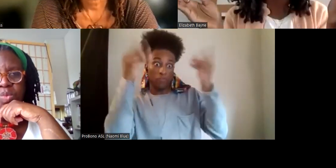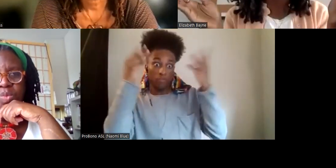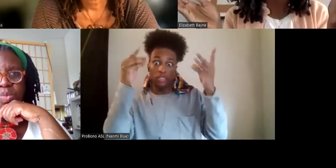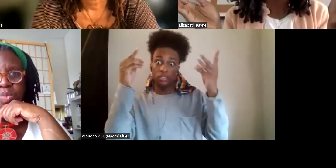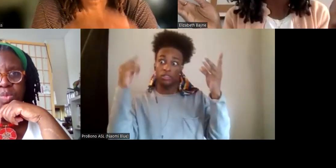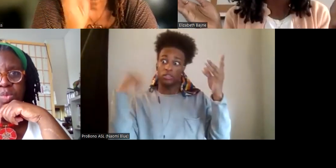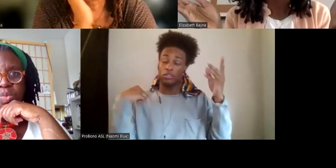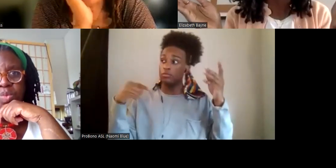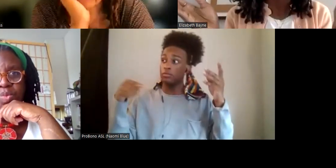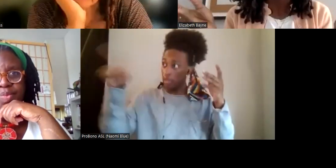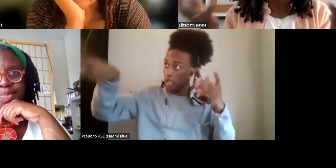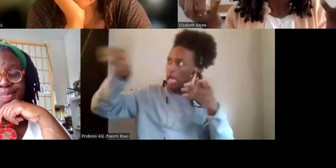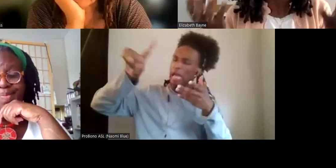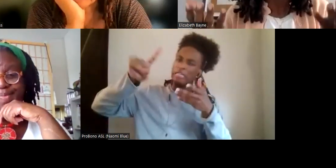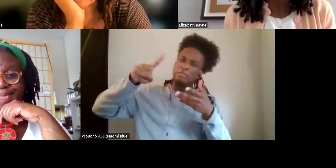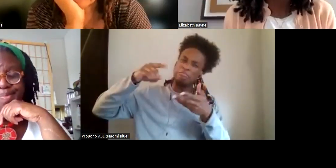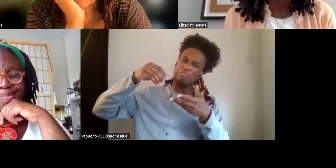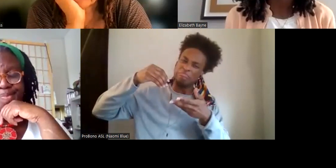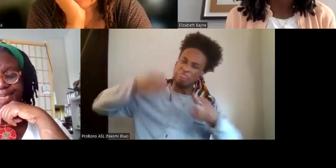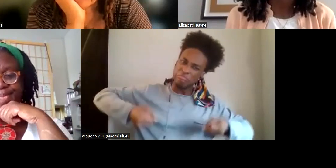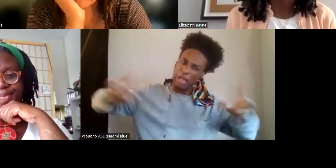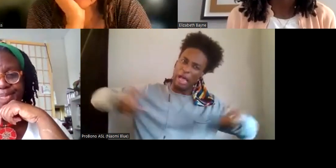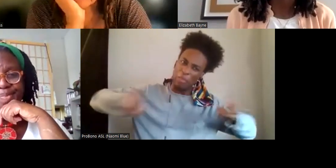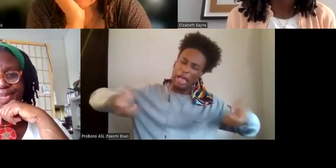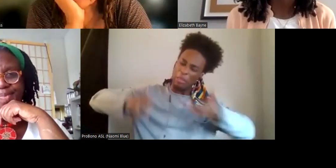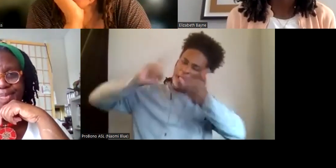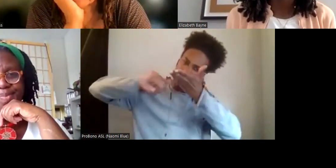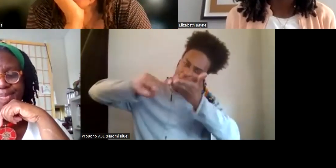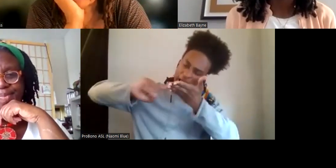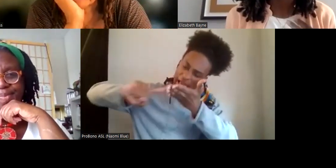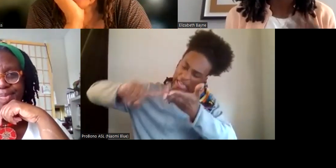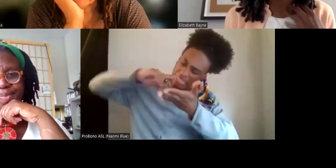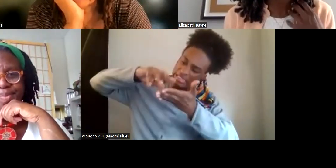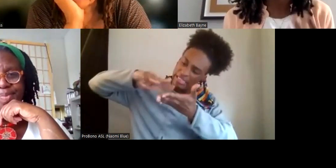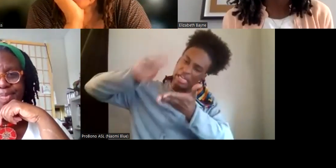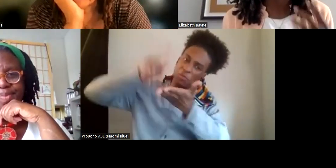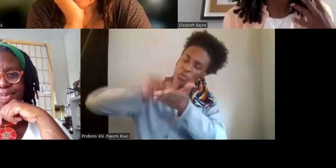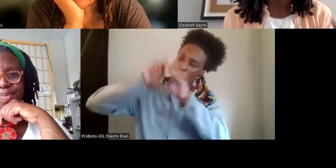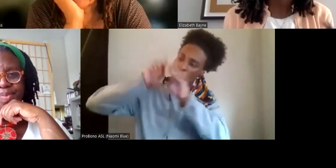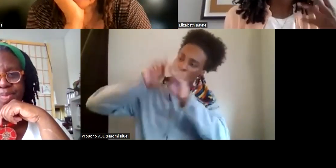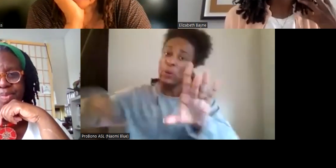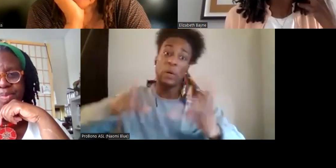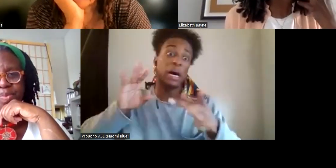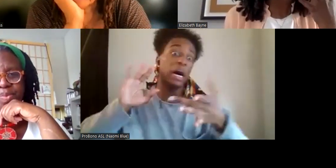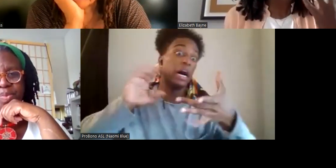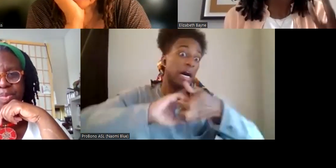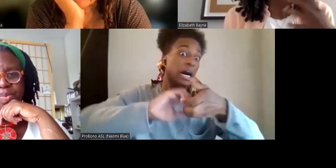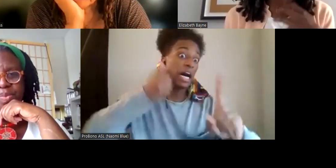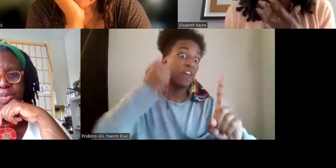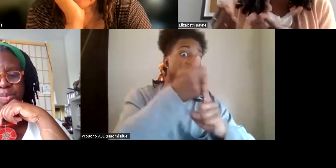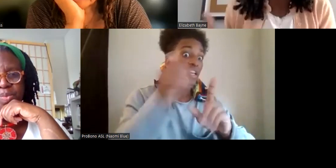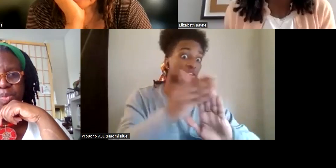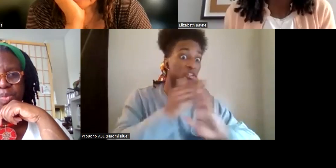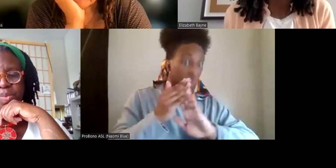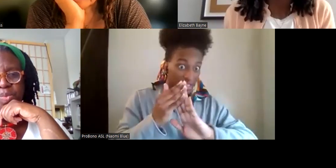dollars to research and study, it's not getting to the communities that are being affected. And it was painful to watch them spend so many, like